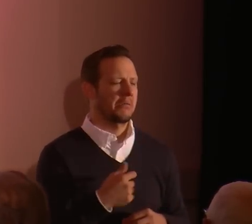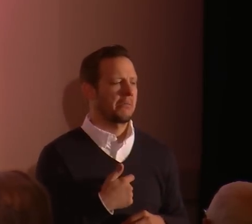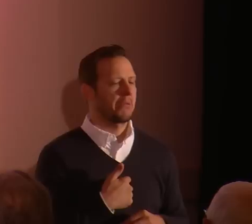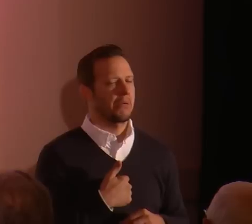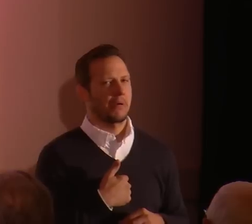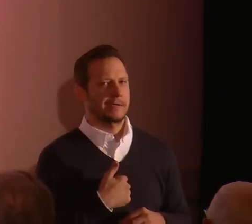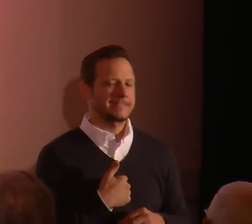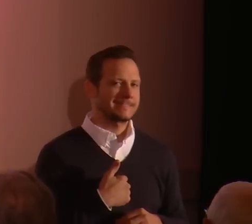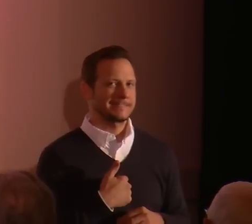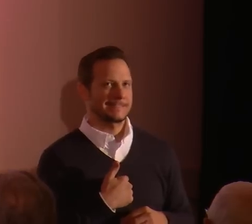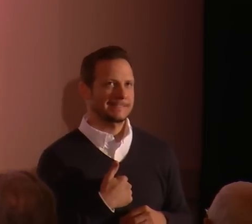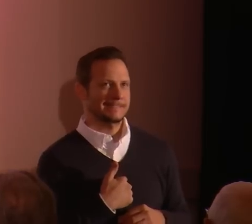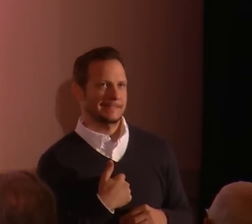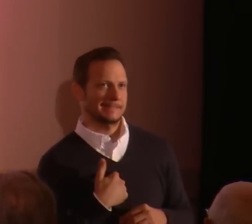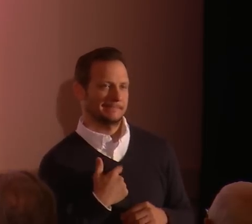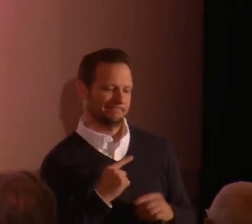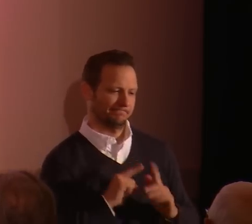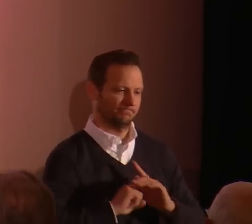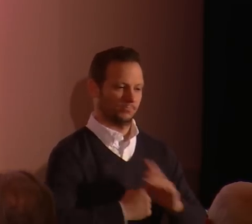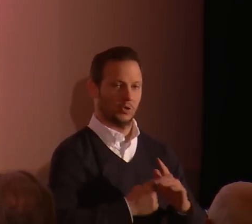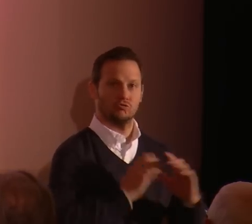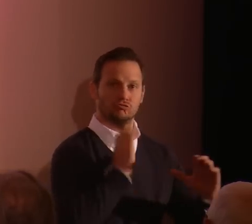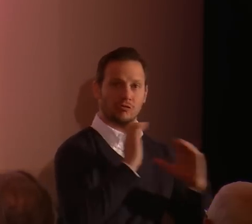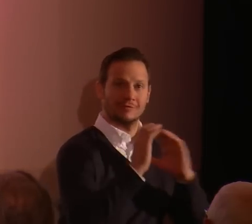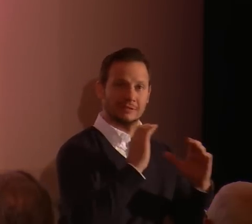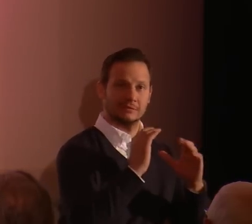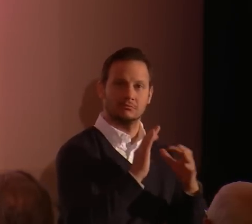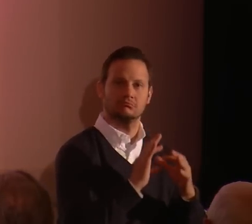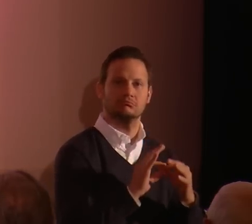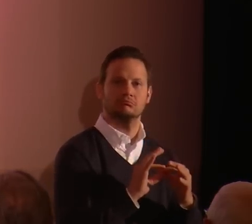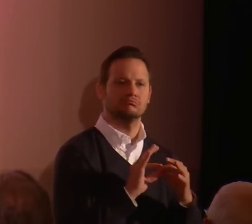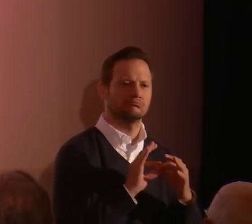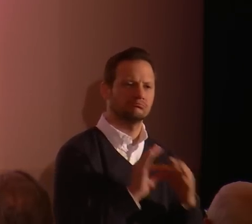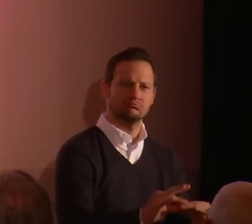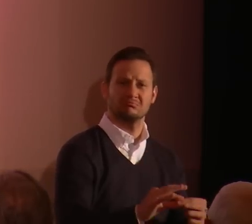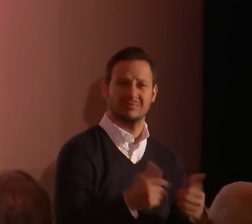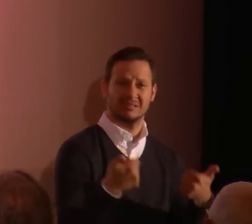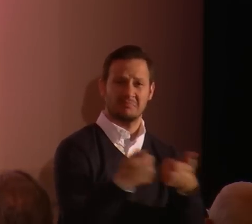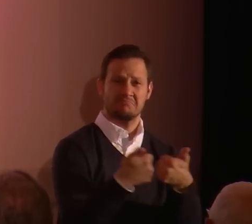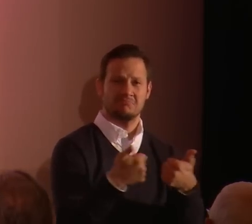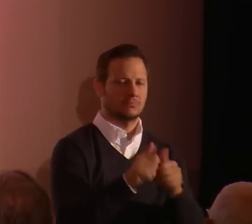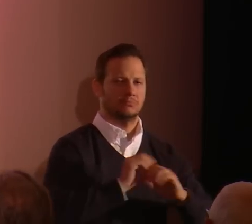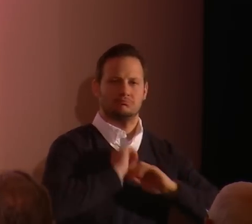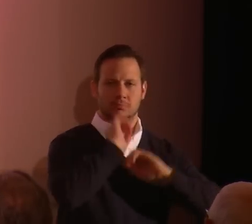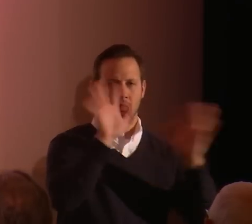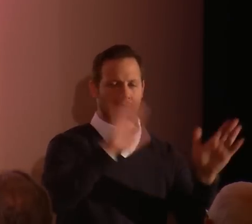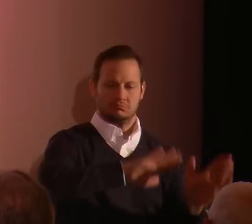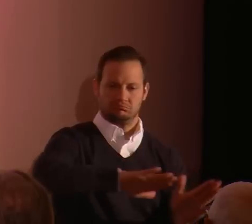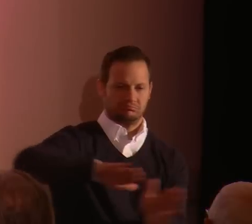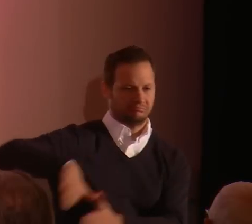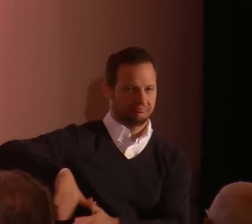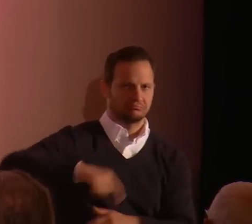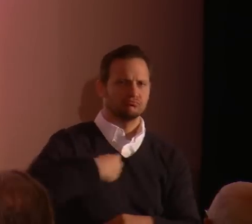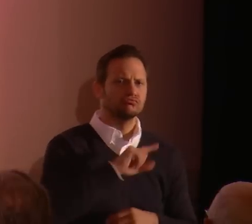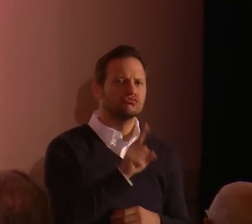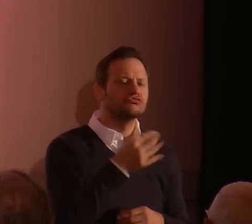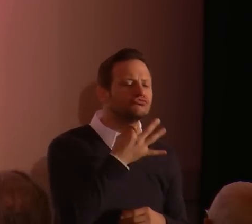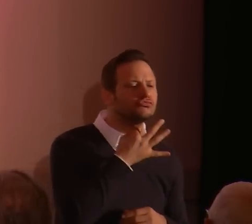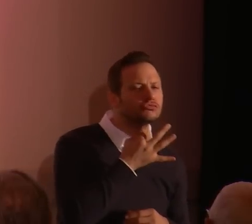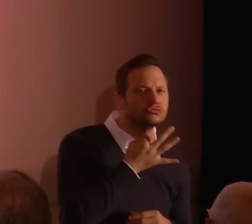I struck up a conversation with her that had nothing to do with strategy in the game. I was just